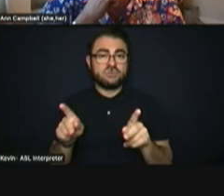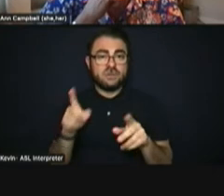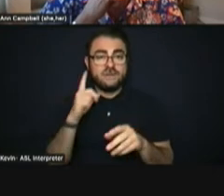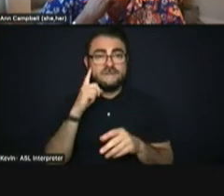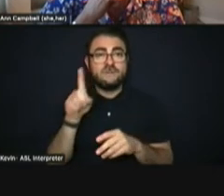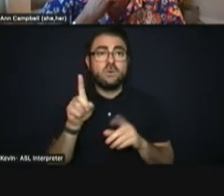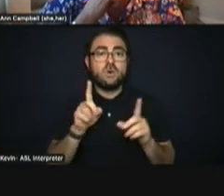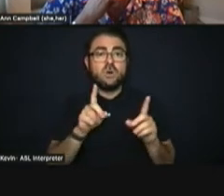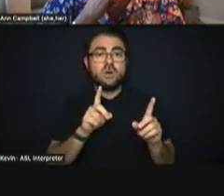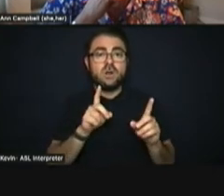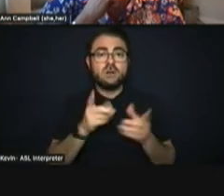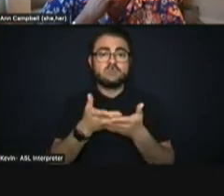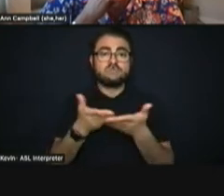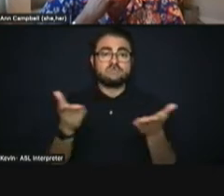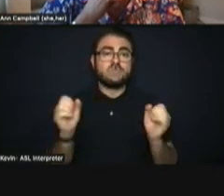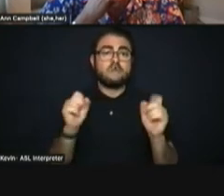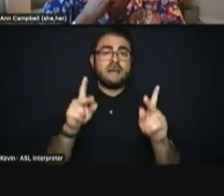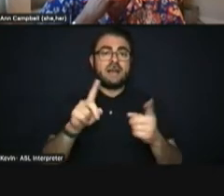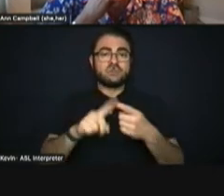full committee